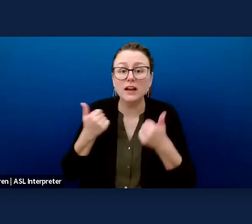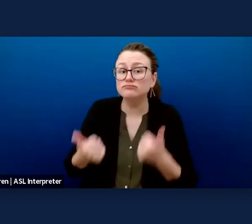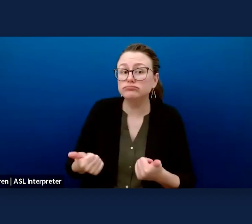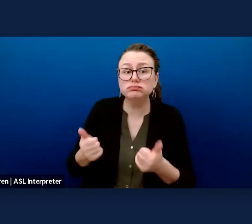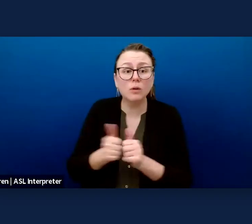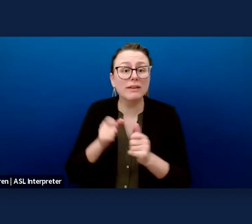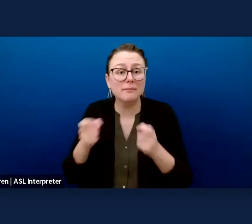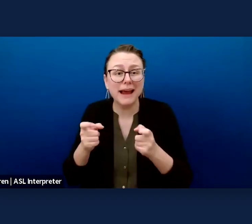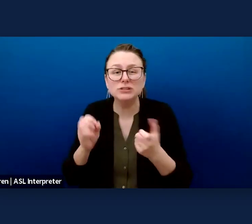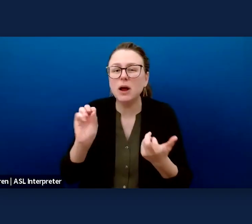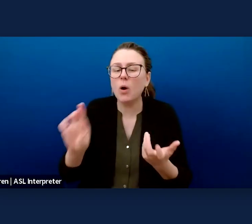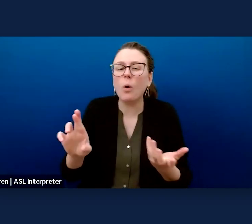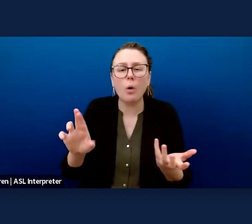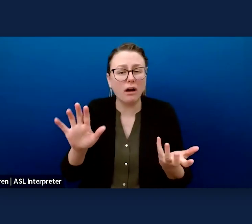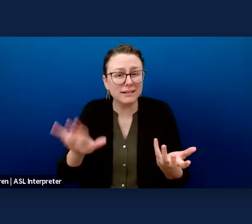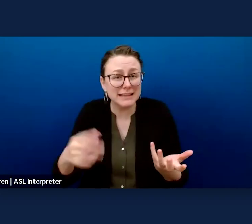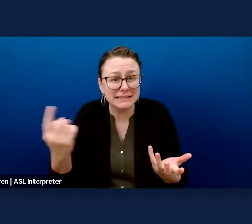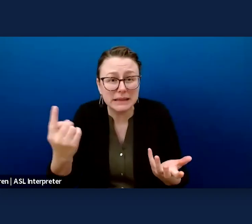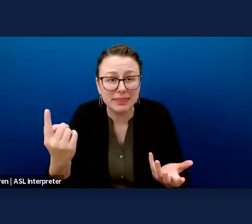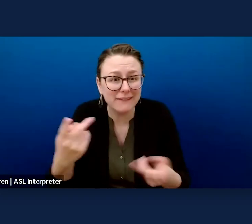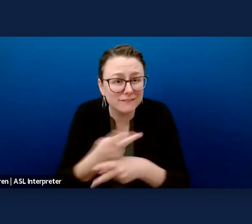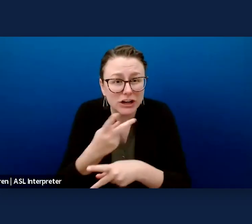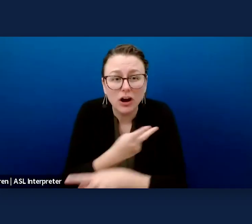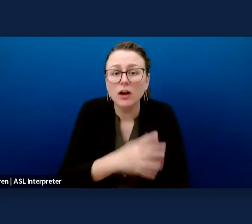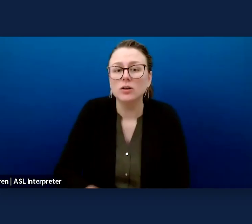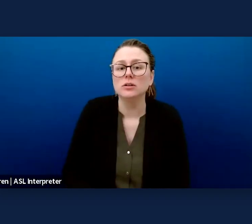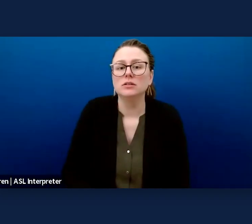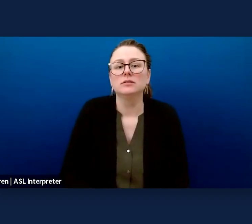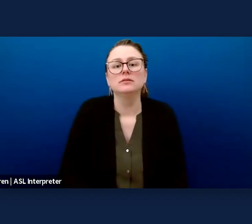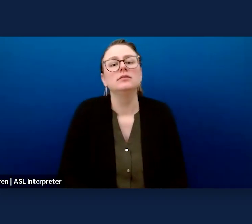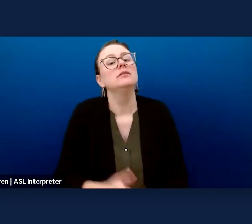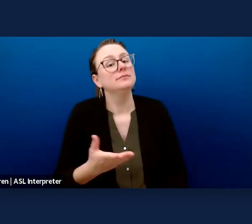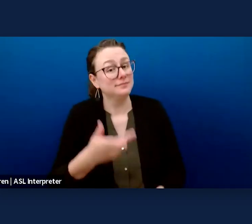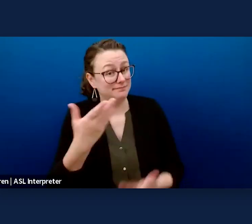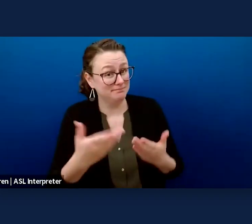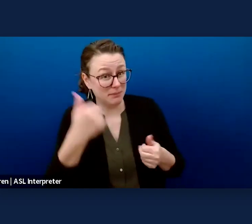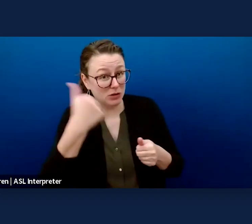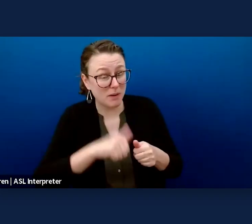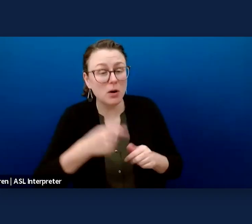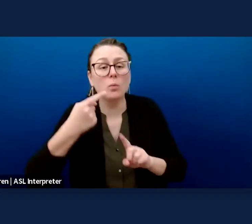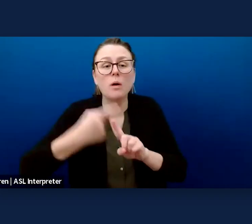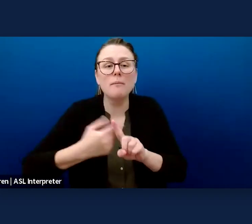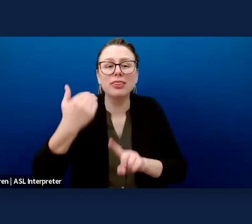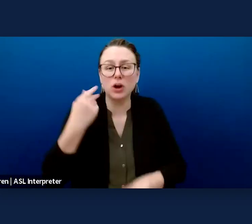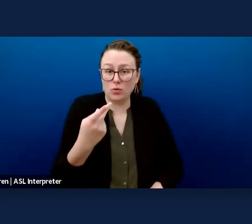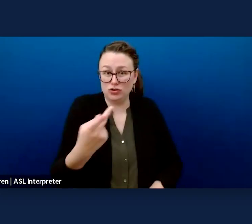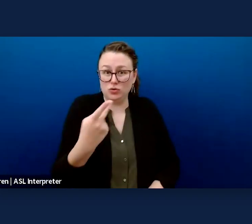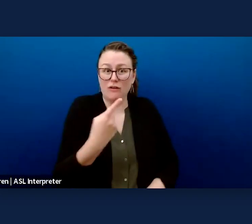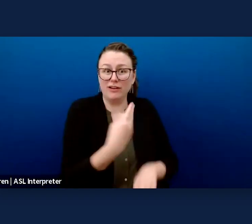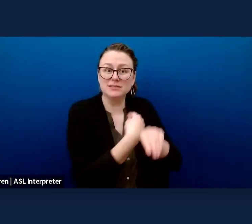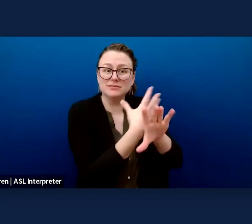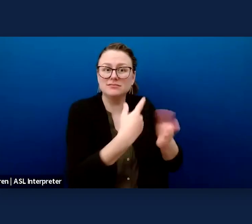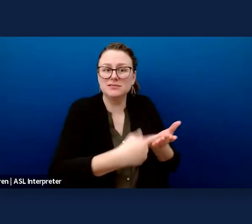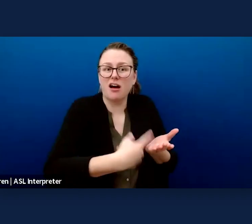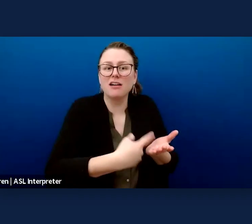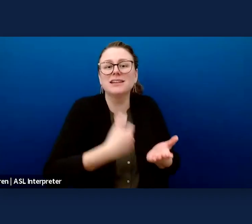that, or does that also something Well, you're I, figuring I, out? I think you remember like a month ago when we talked, I was at the